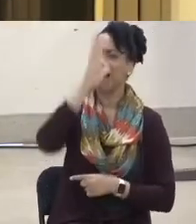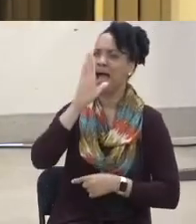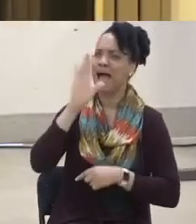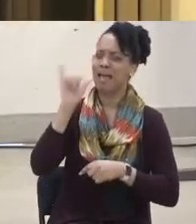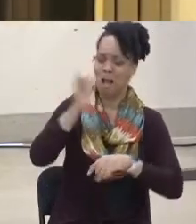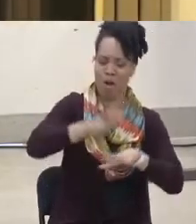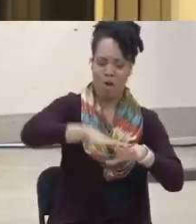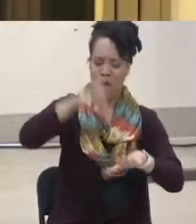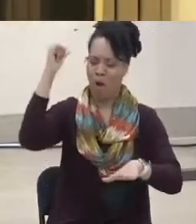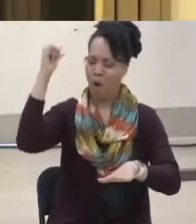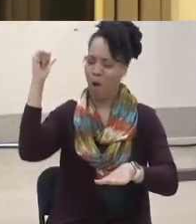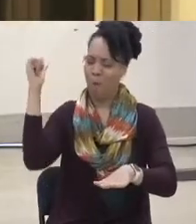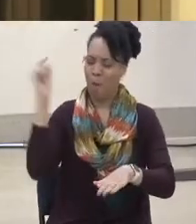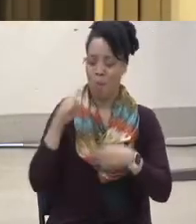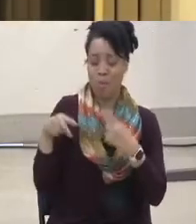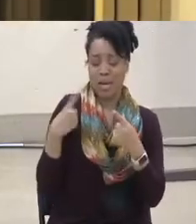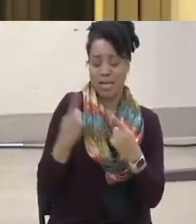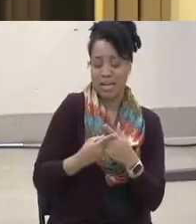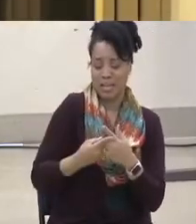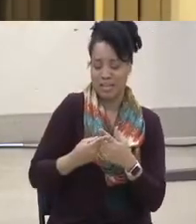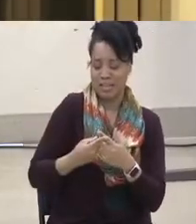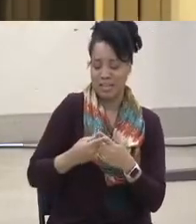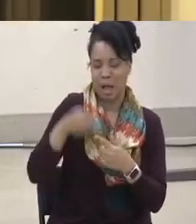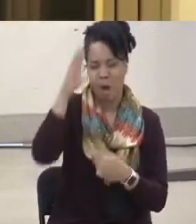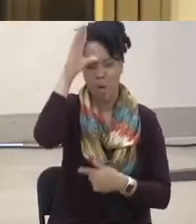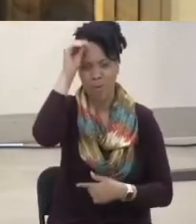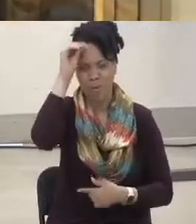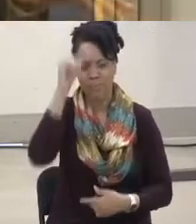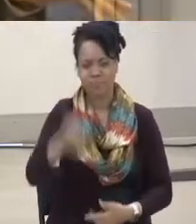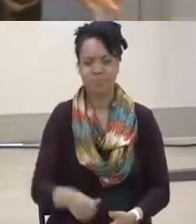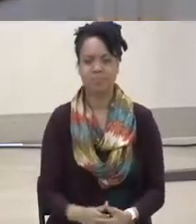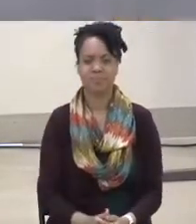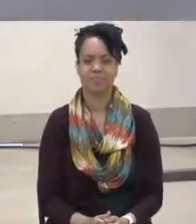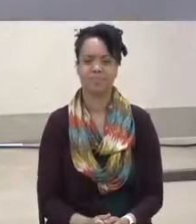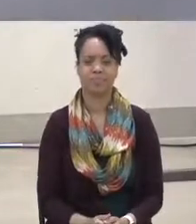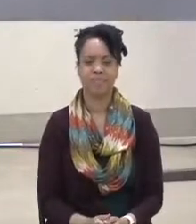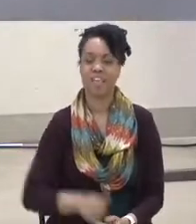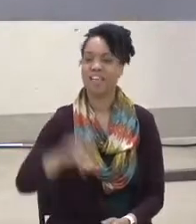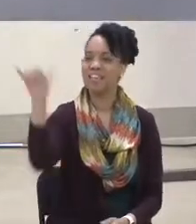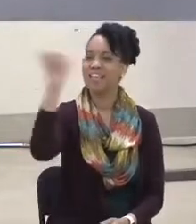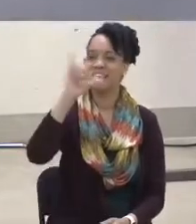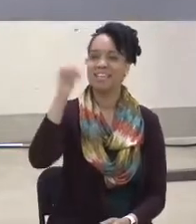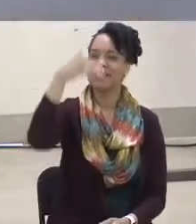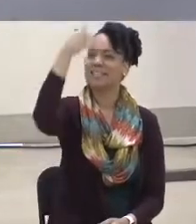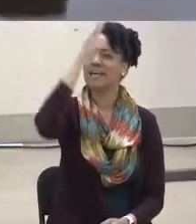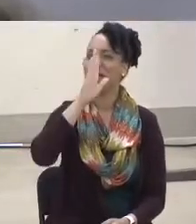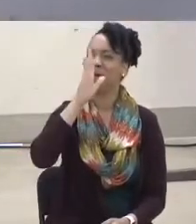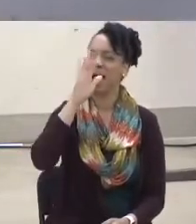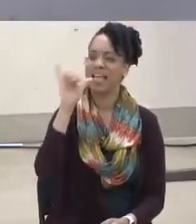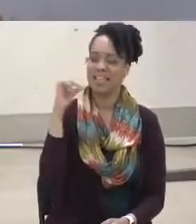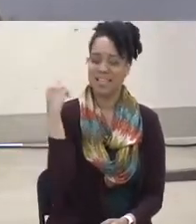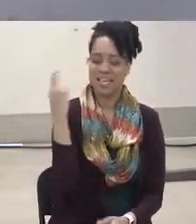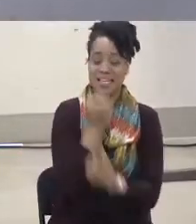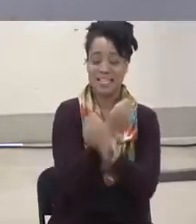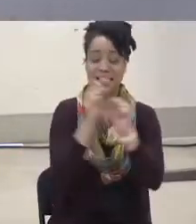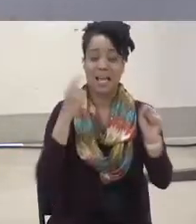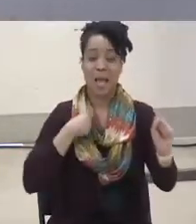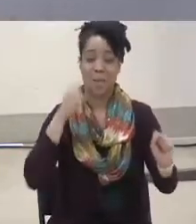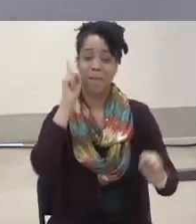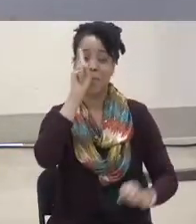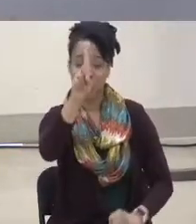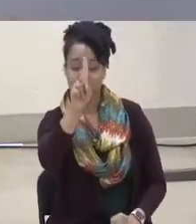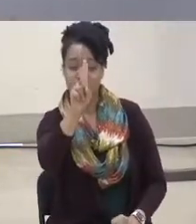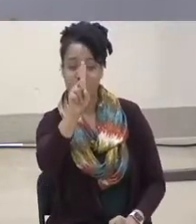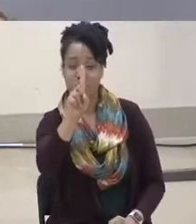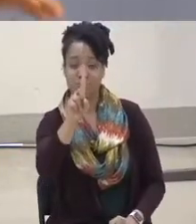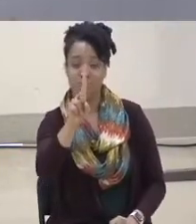called me as a boy. Que tengo que volver al Dios que me llamó cuando yo era un niño. The same God that saved me once El mismo Dios que me salvó